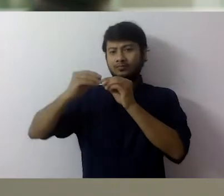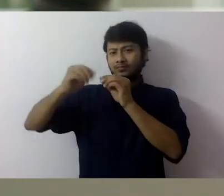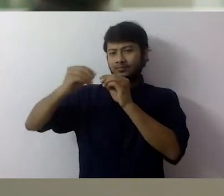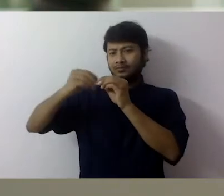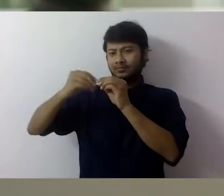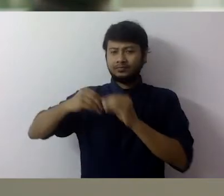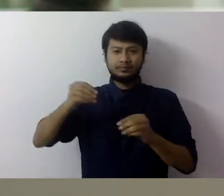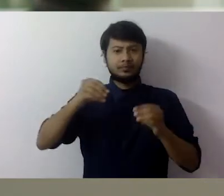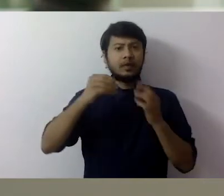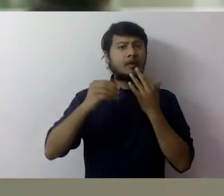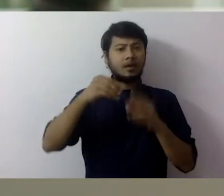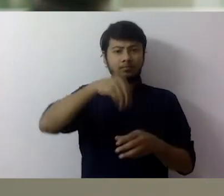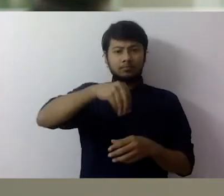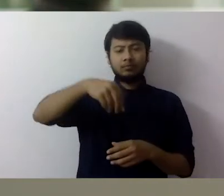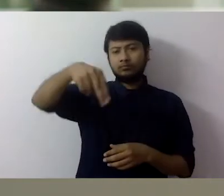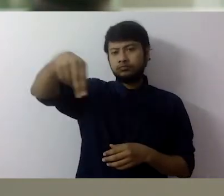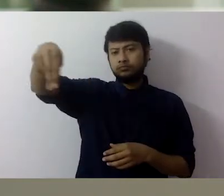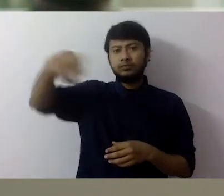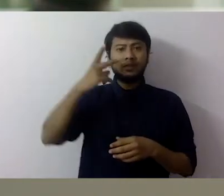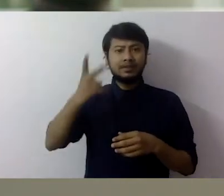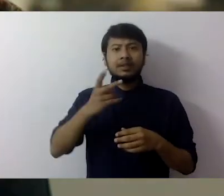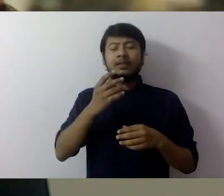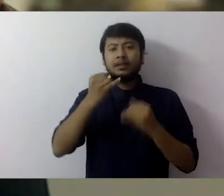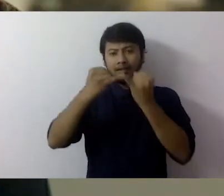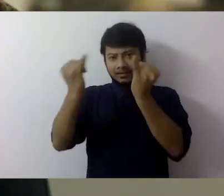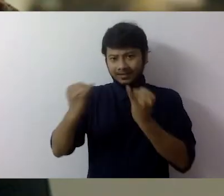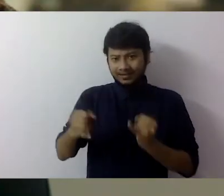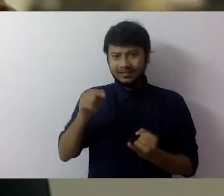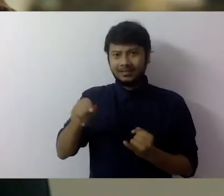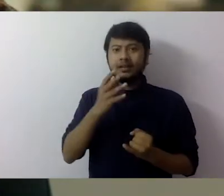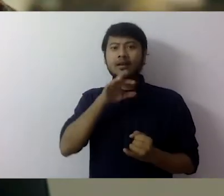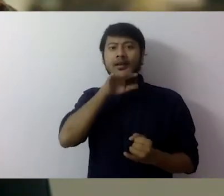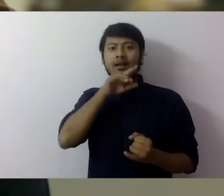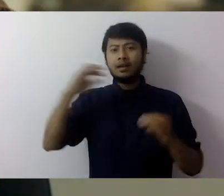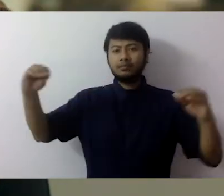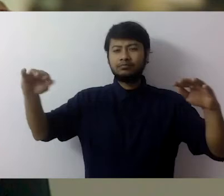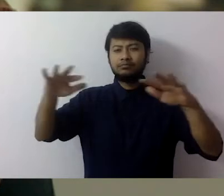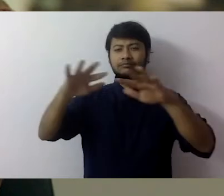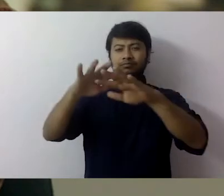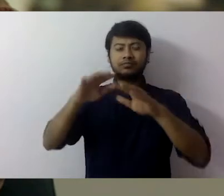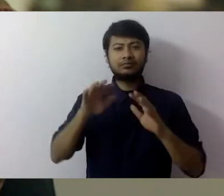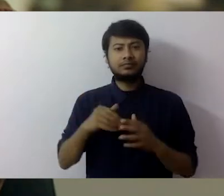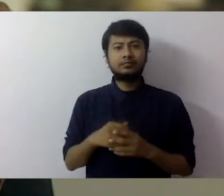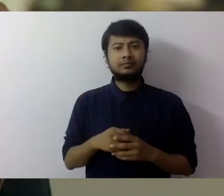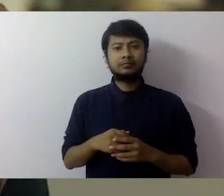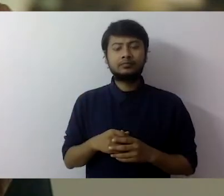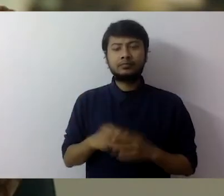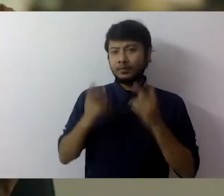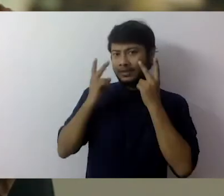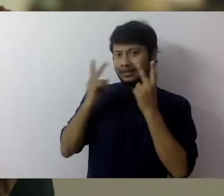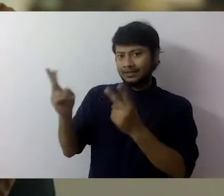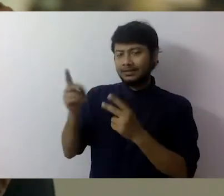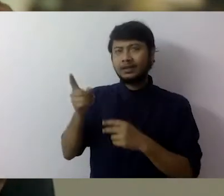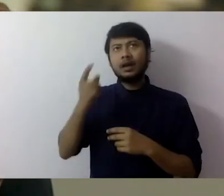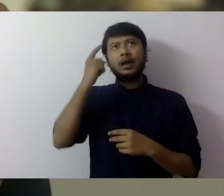the colors spilling out of the outlines and merging with each other. This artwork and others like it also lead us into understanding who the